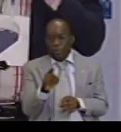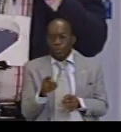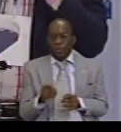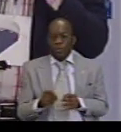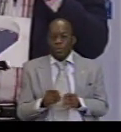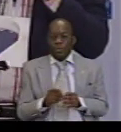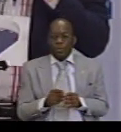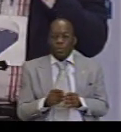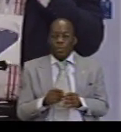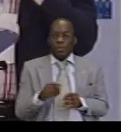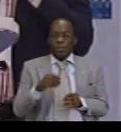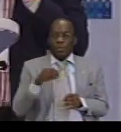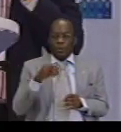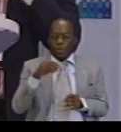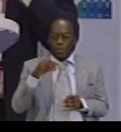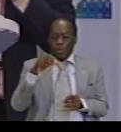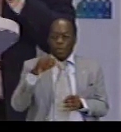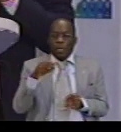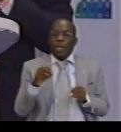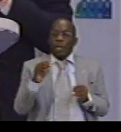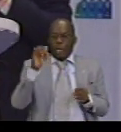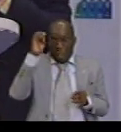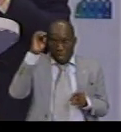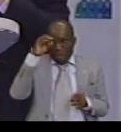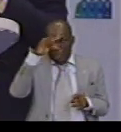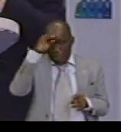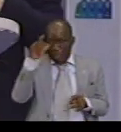He is the channel that the Lord is going to use.